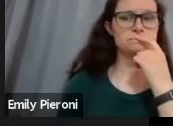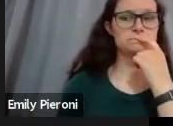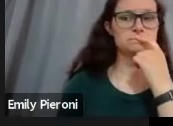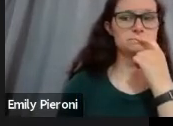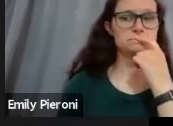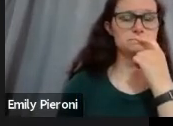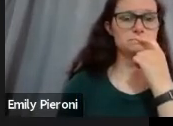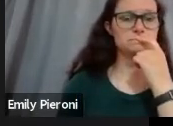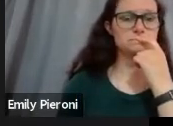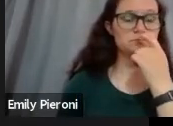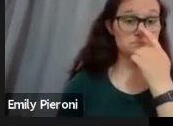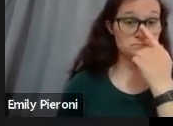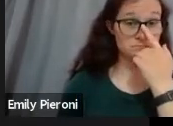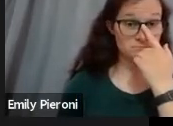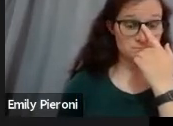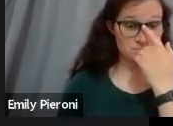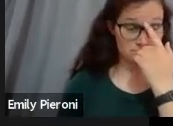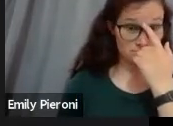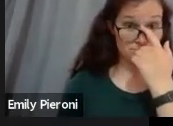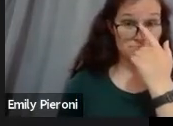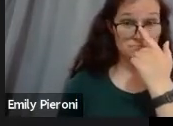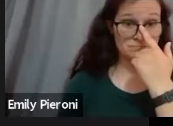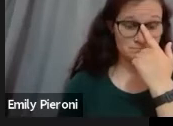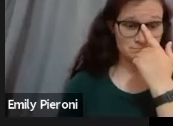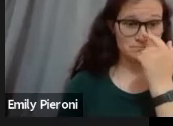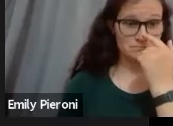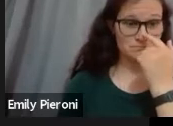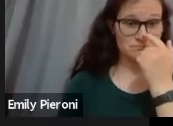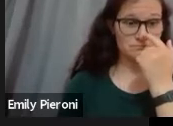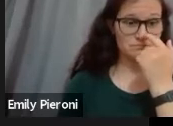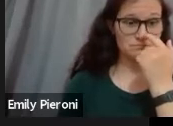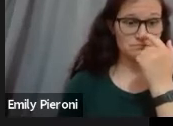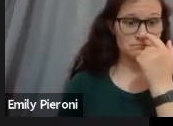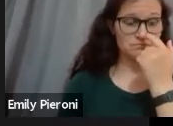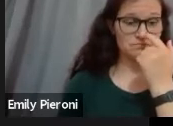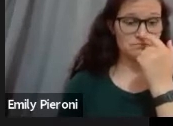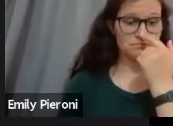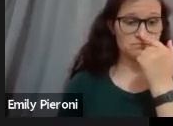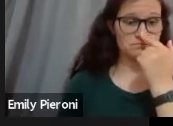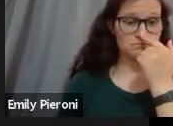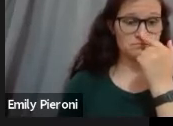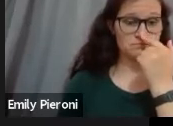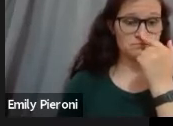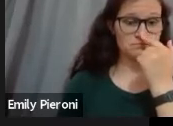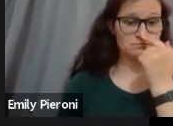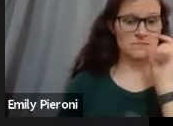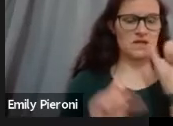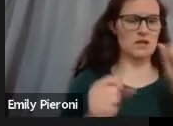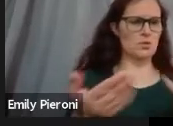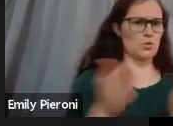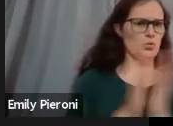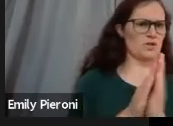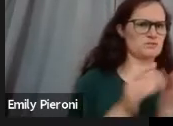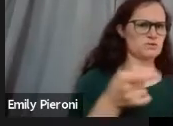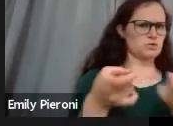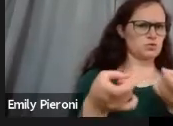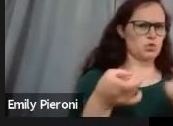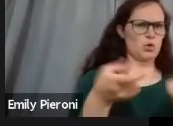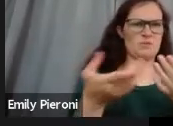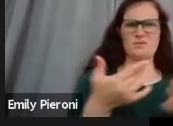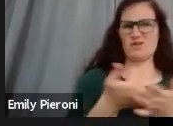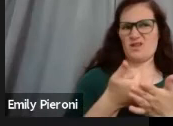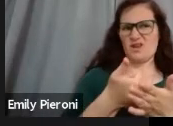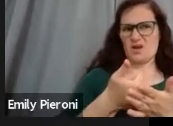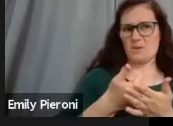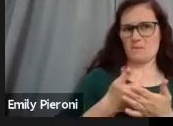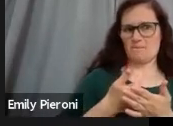Okay. Let's see if I can request control. I can help out. Okay. Did